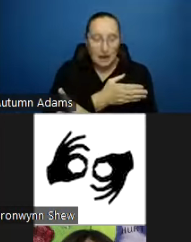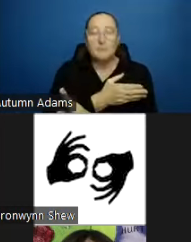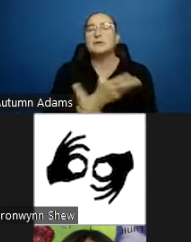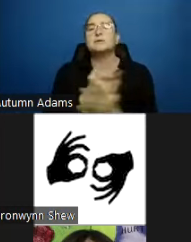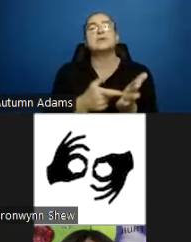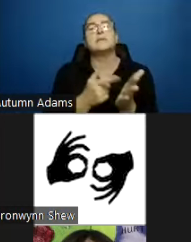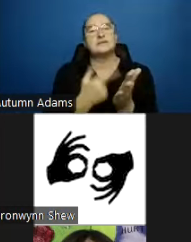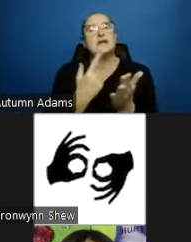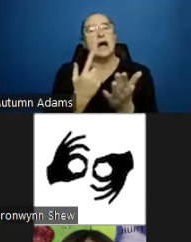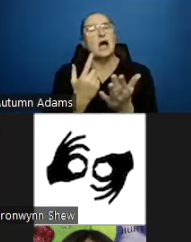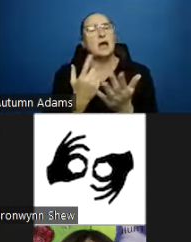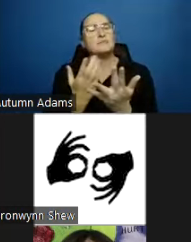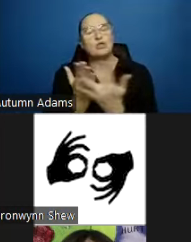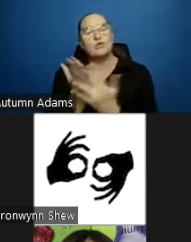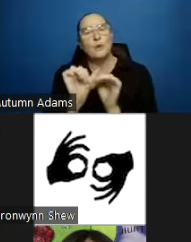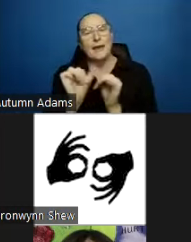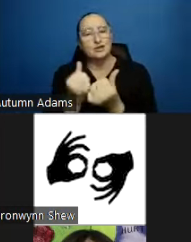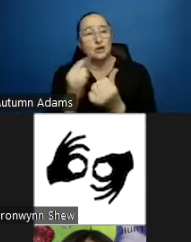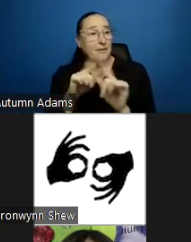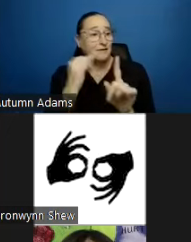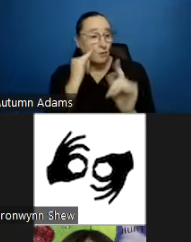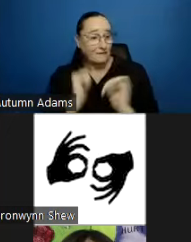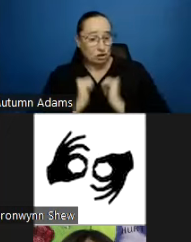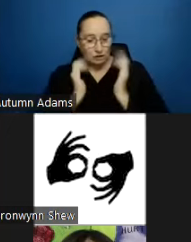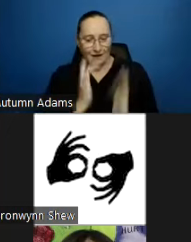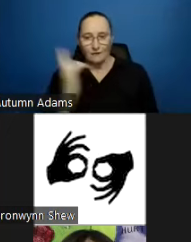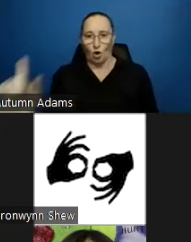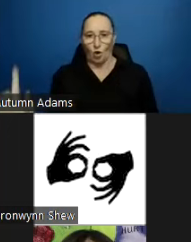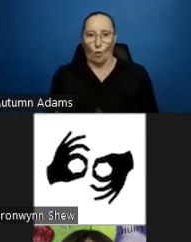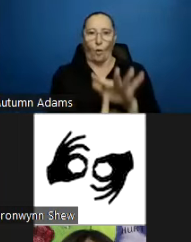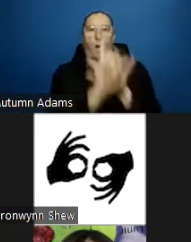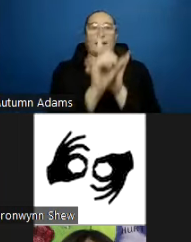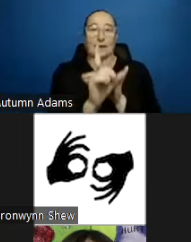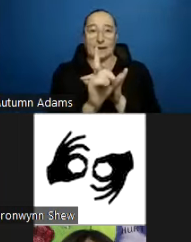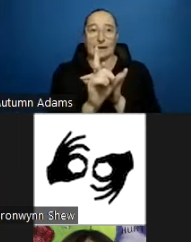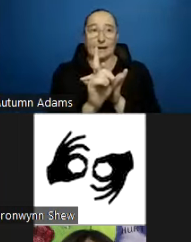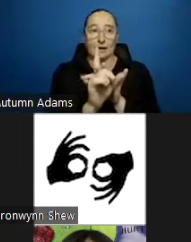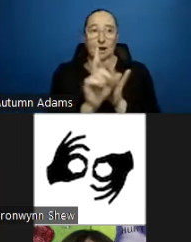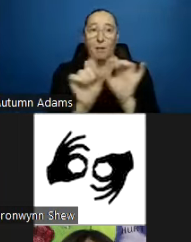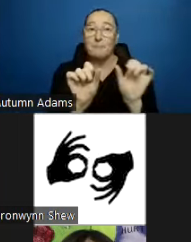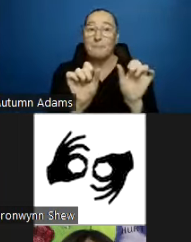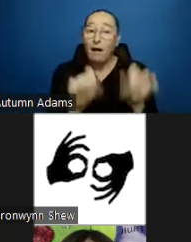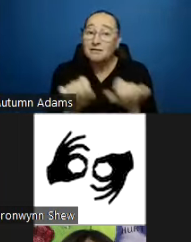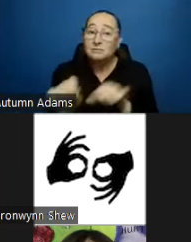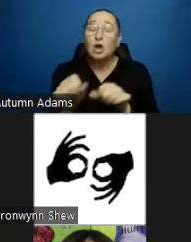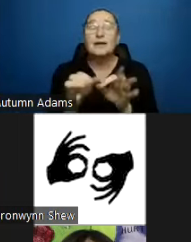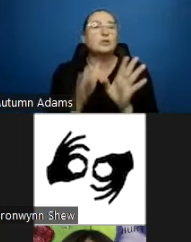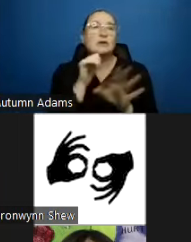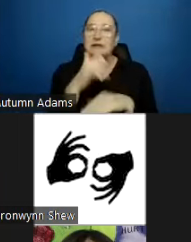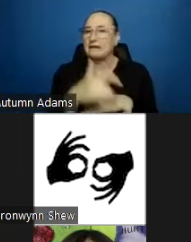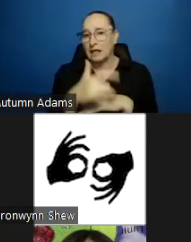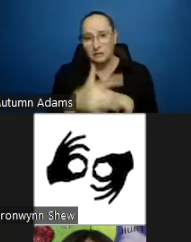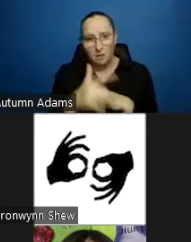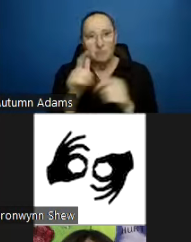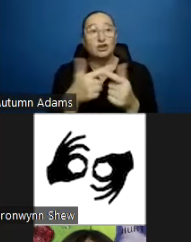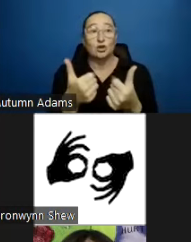those agencies, but if you have a survivor, just walk in. It's possible interpreters might not be available, and then you can try to